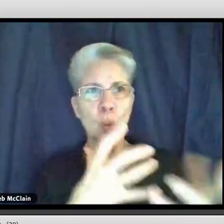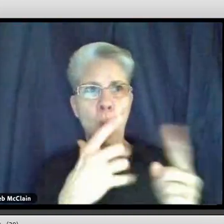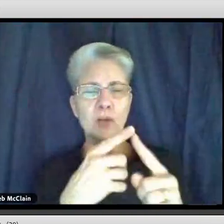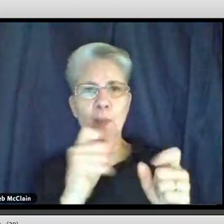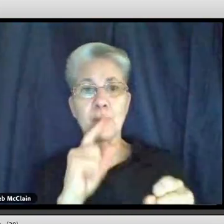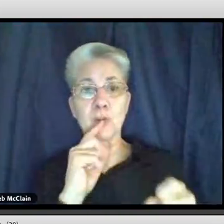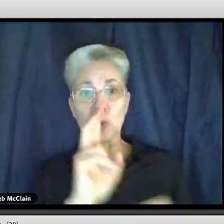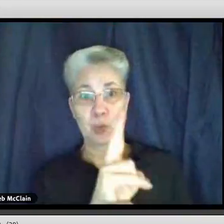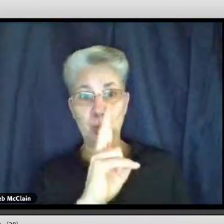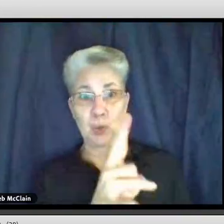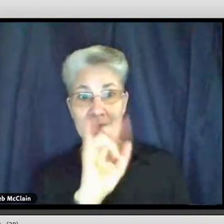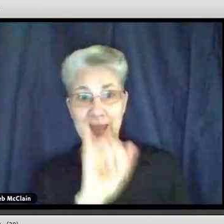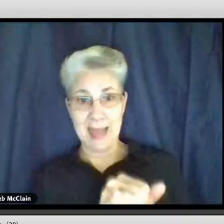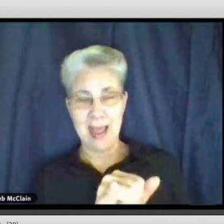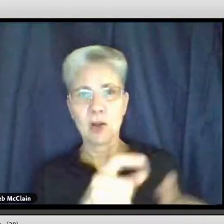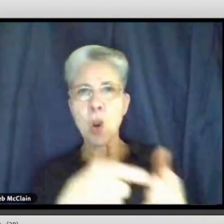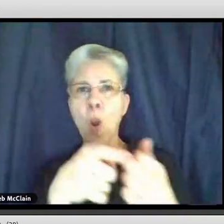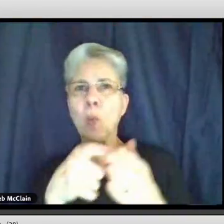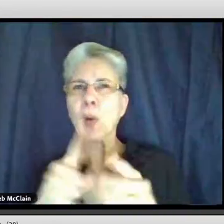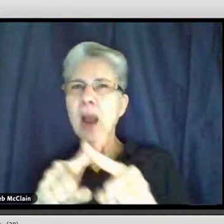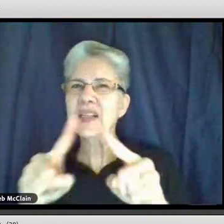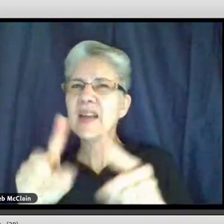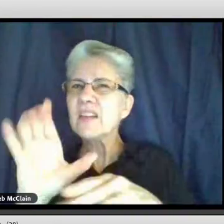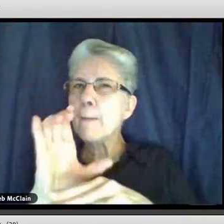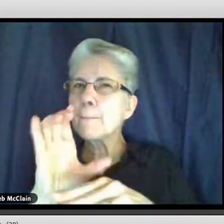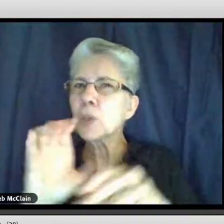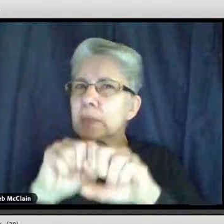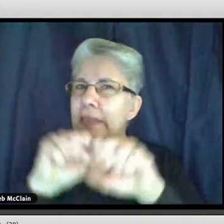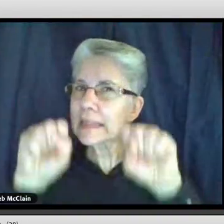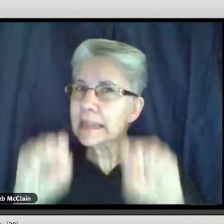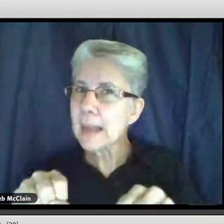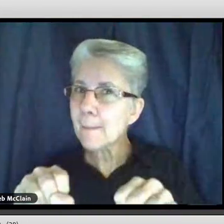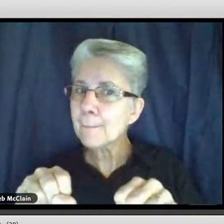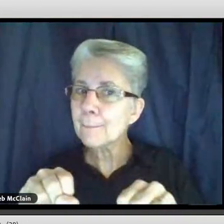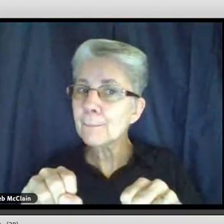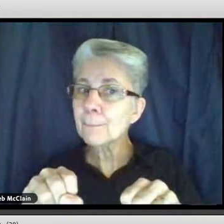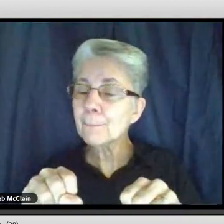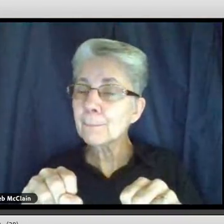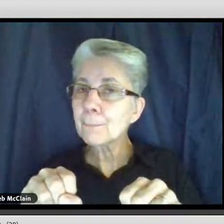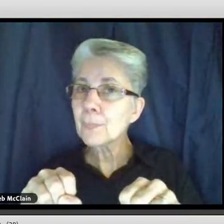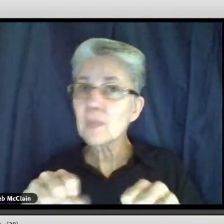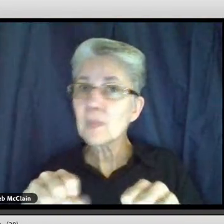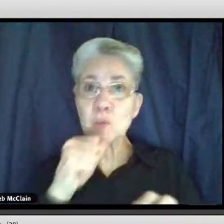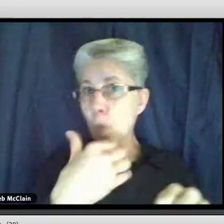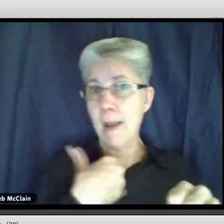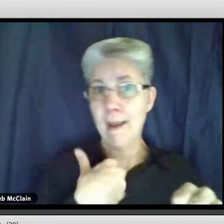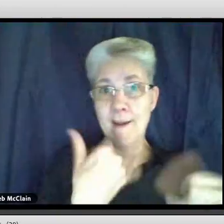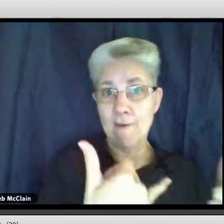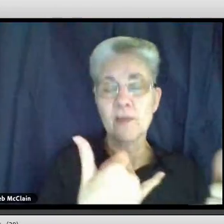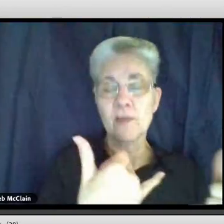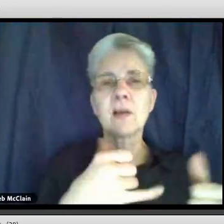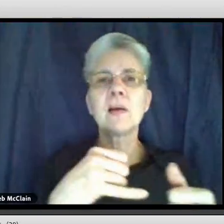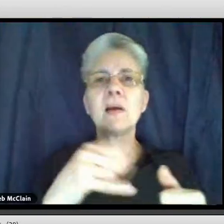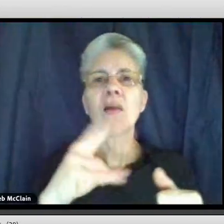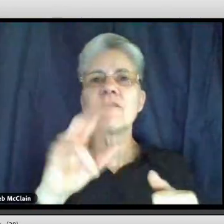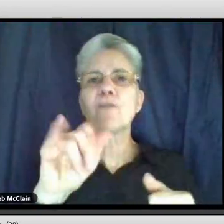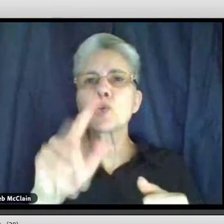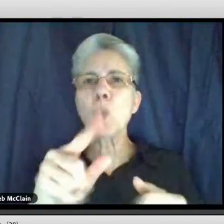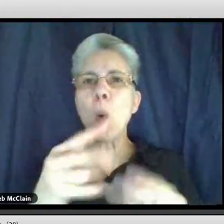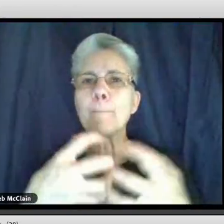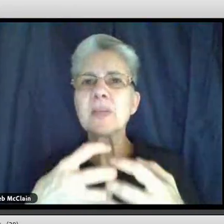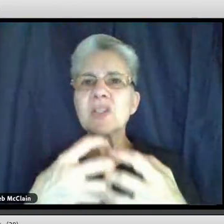able to use, and it requires a different computing system than what is currently available, the virtual machine